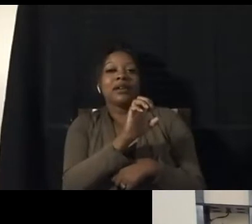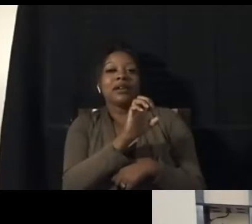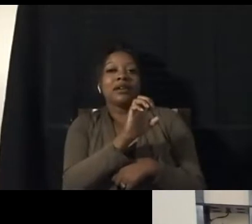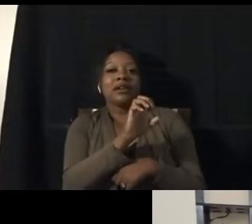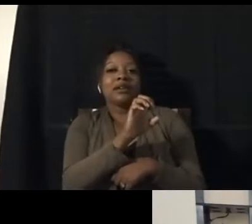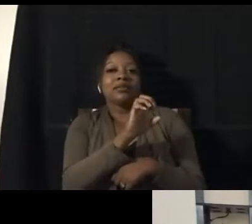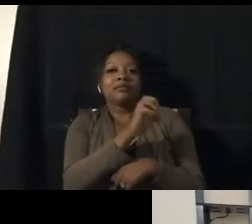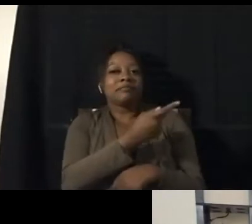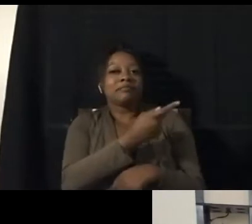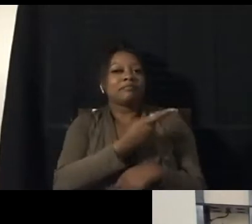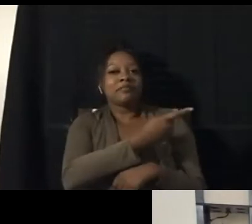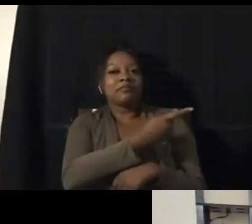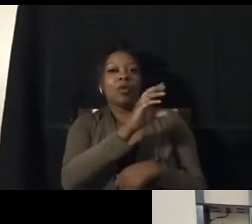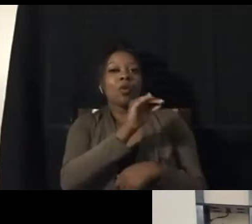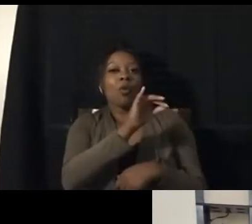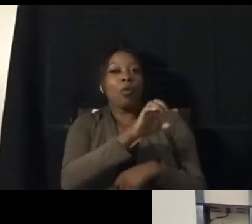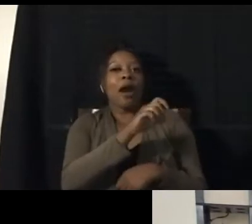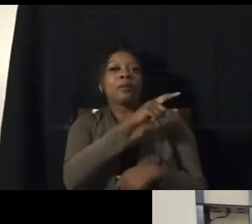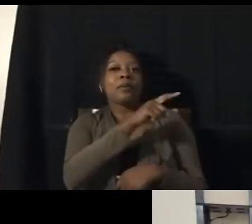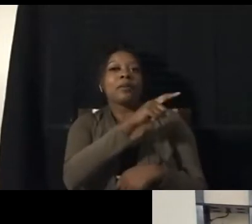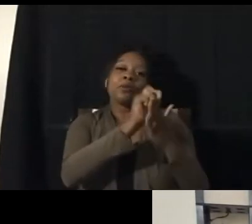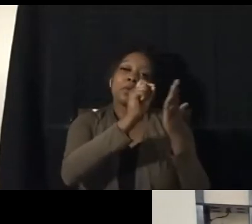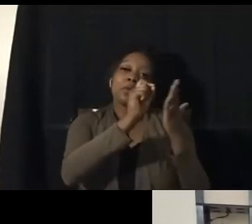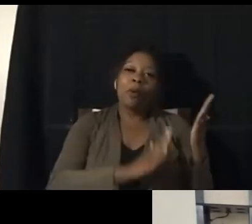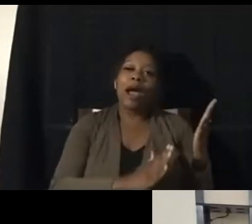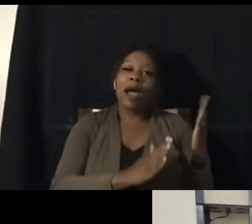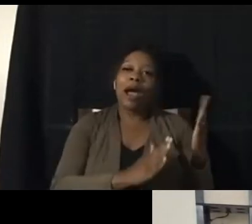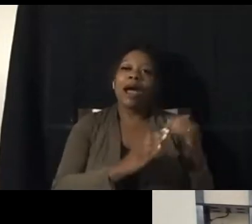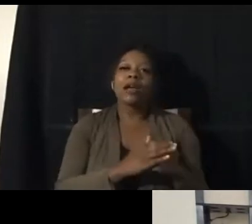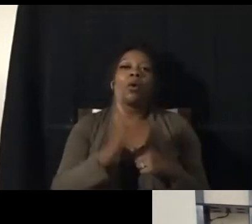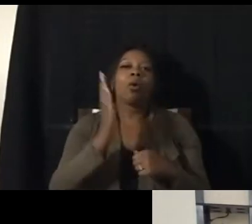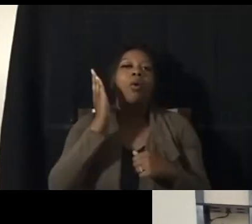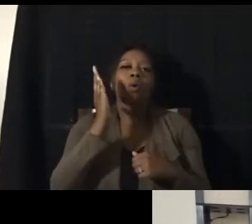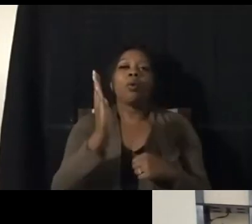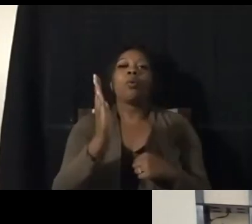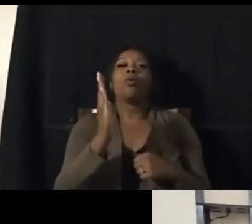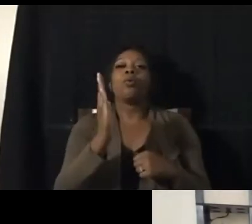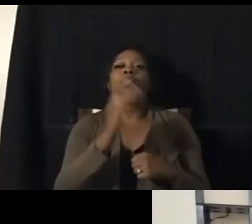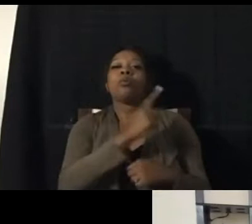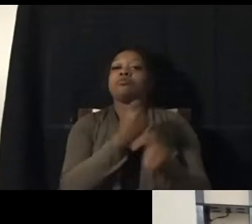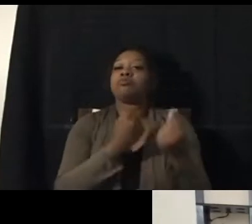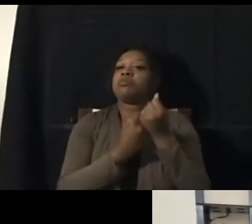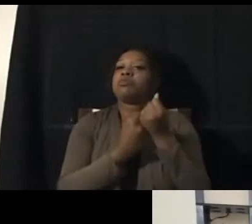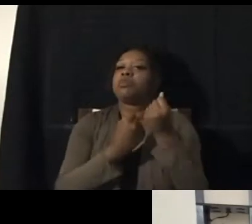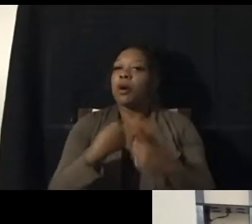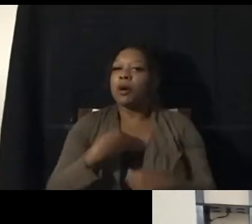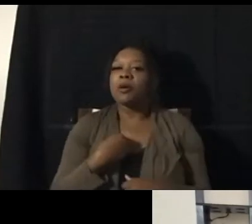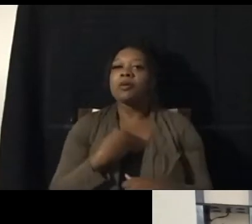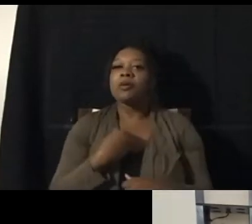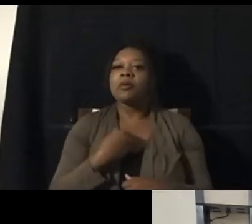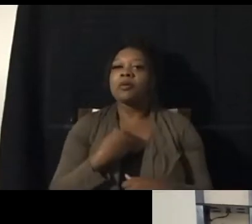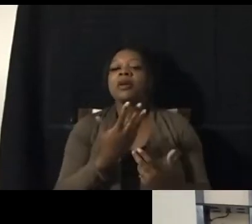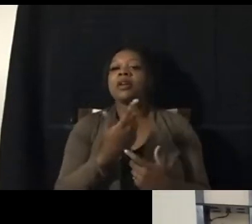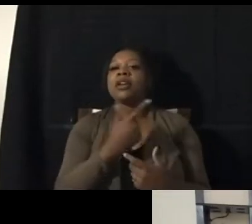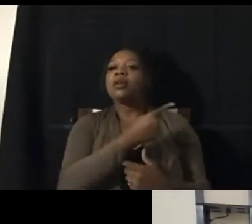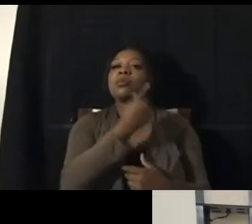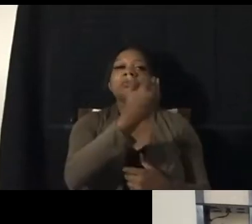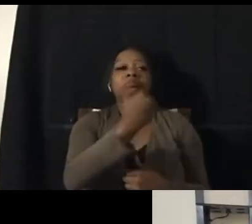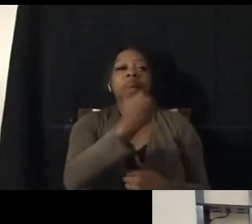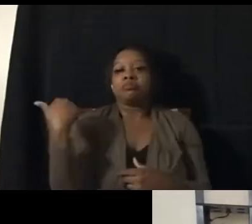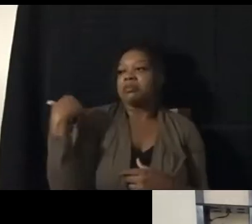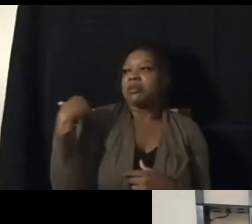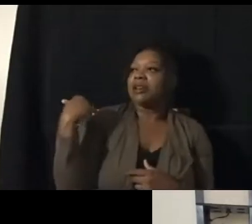he's in his writer's room, will call me up and be like, hey, we're going to do this